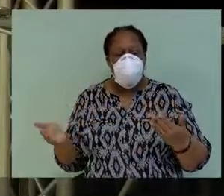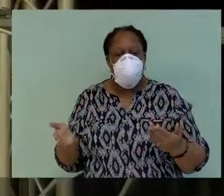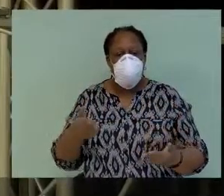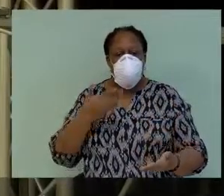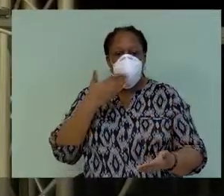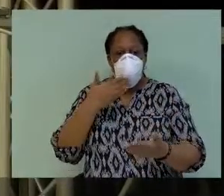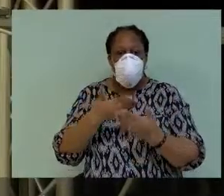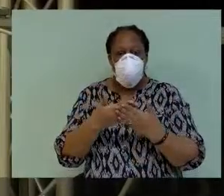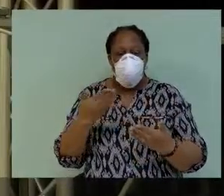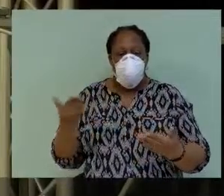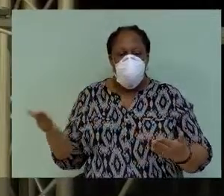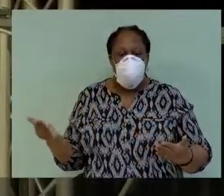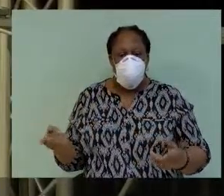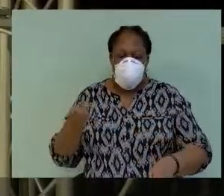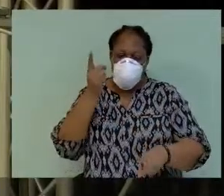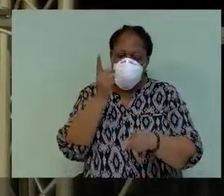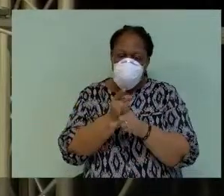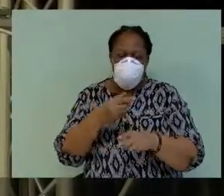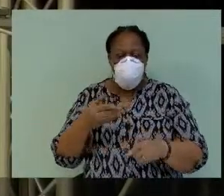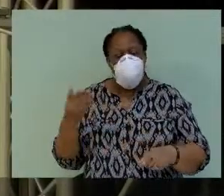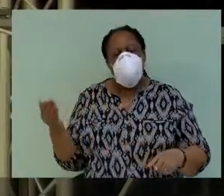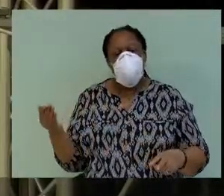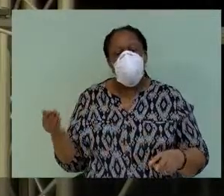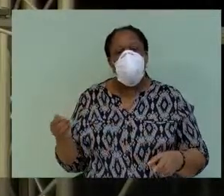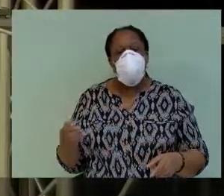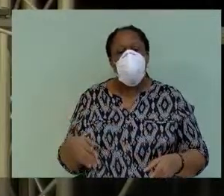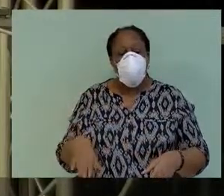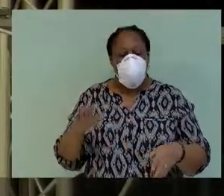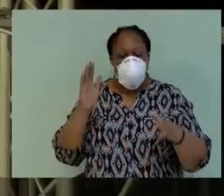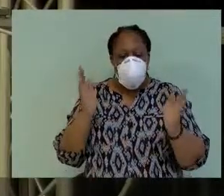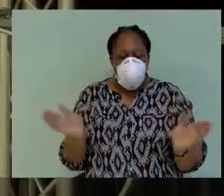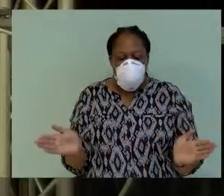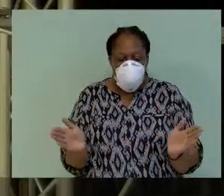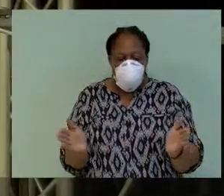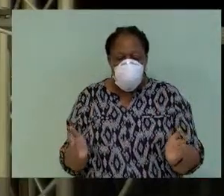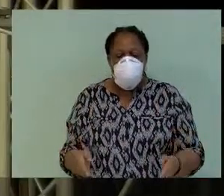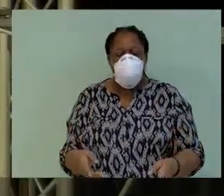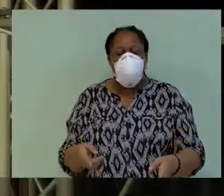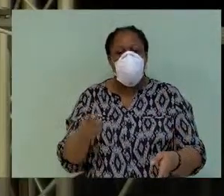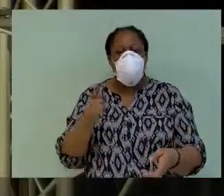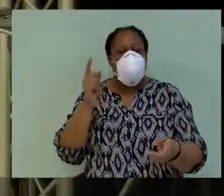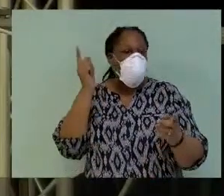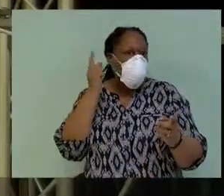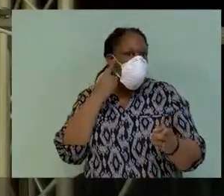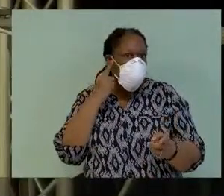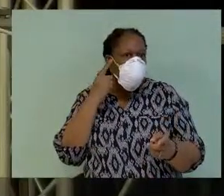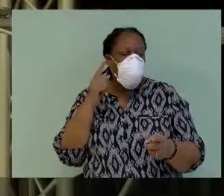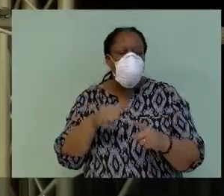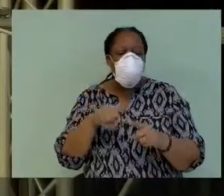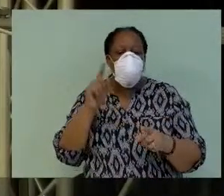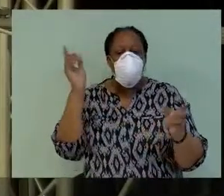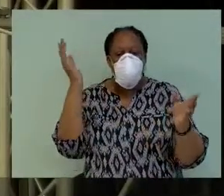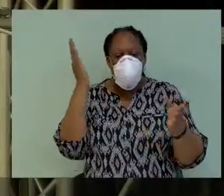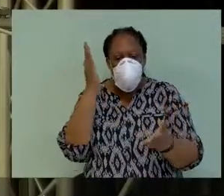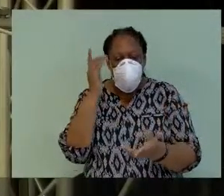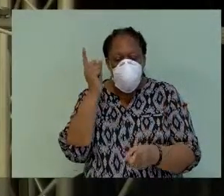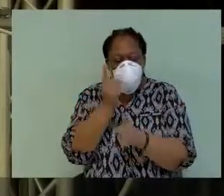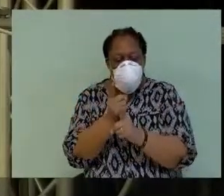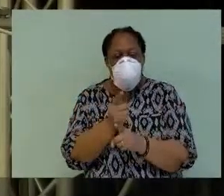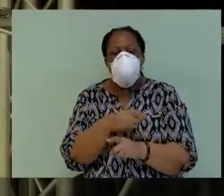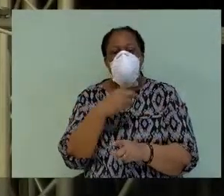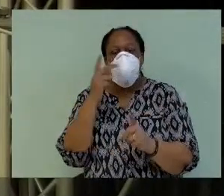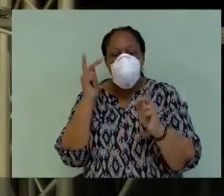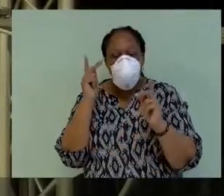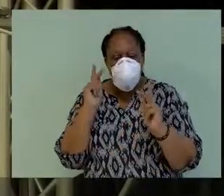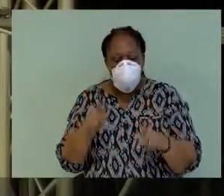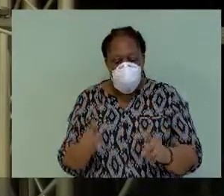encouraged to listen to the relevant authorities, because we recognize that far too many persons have too many